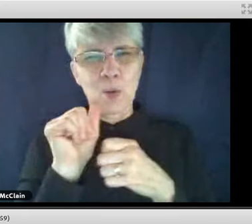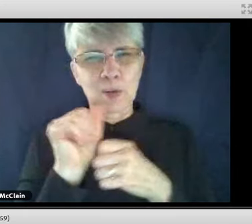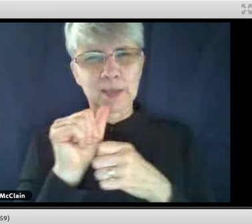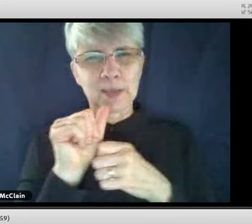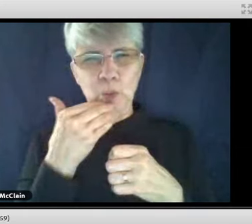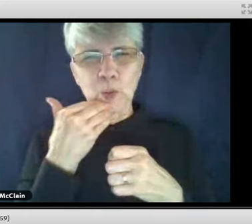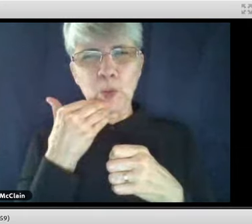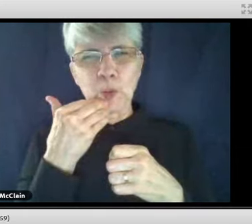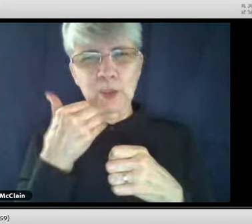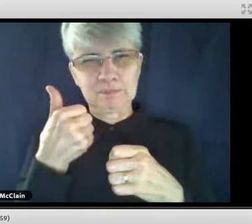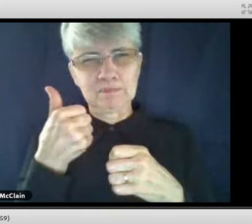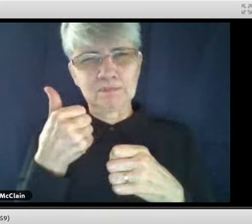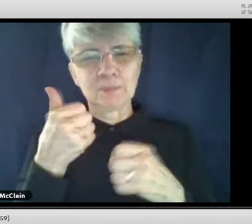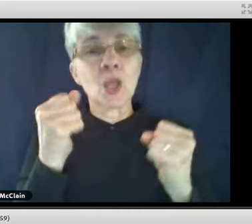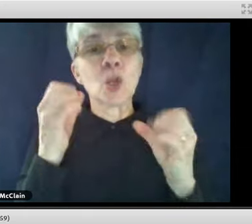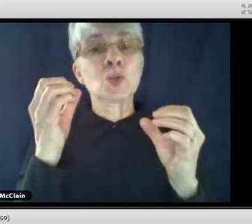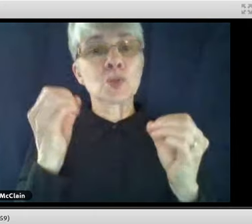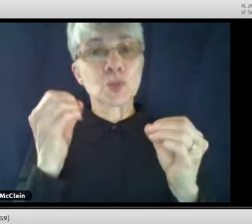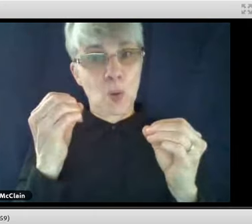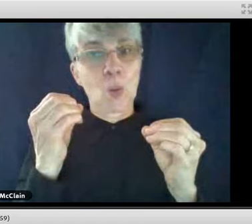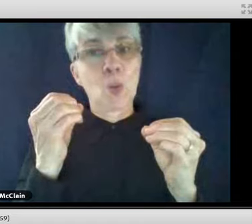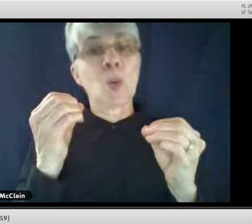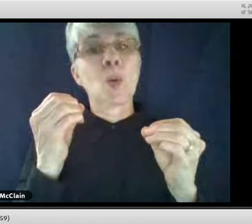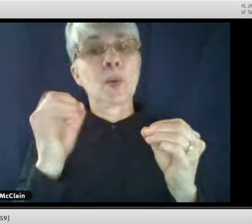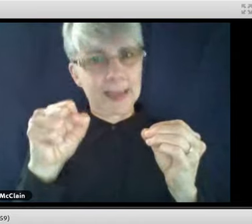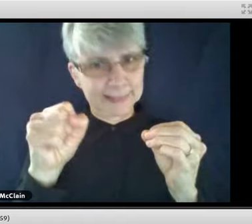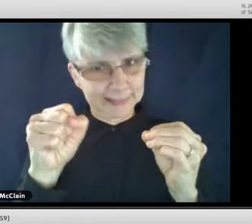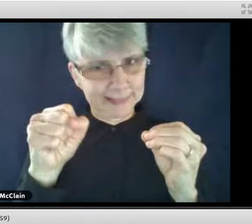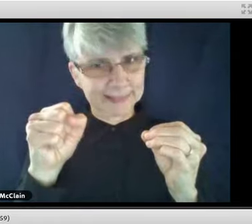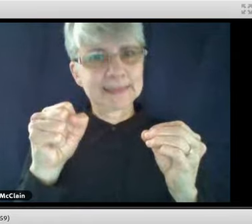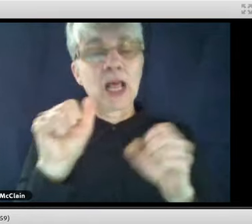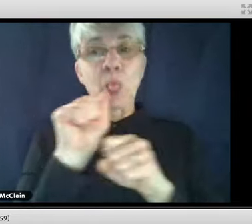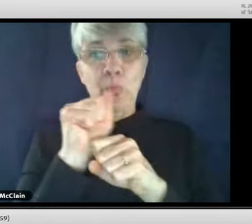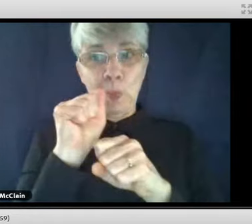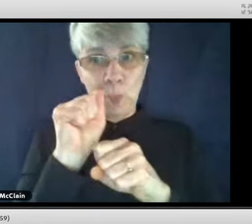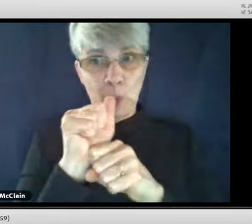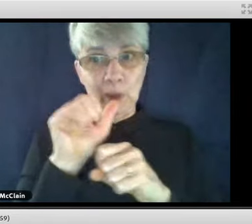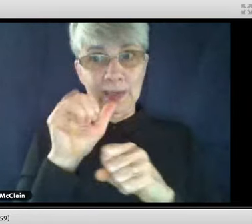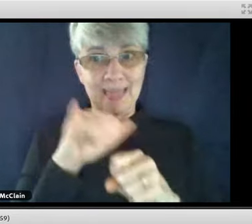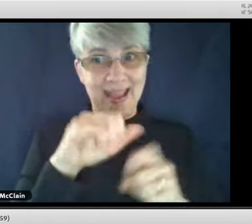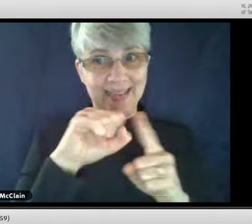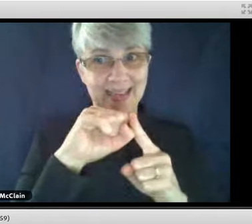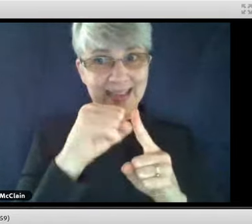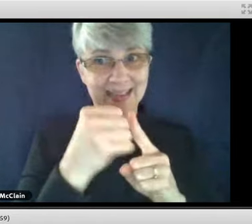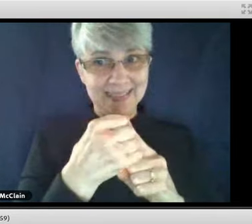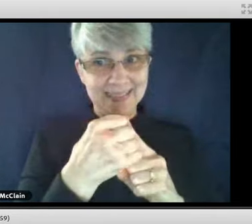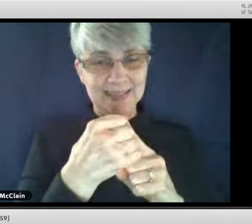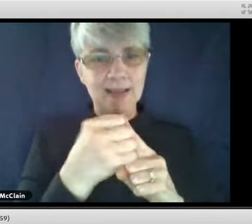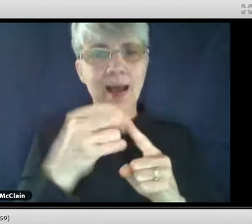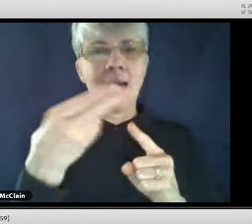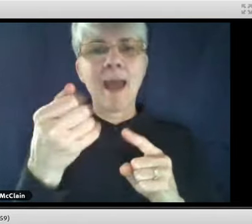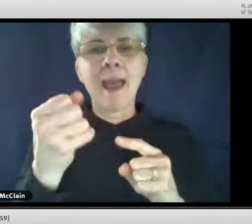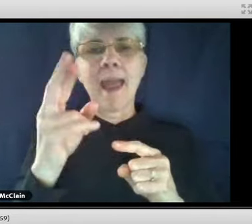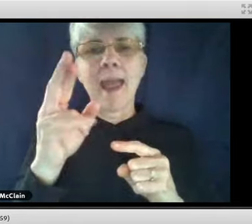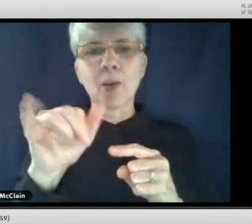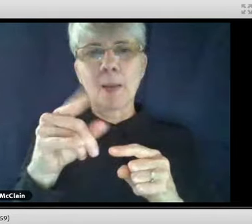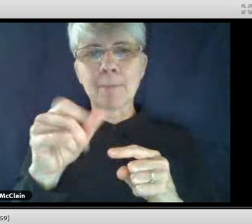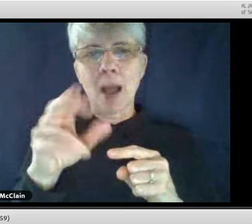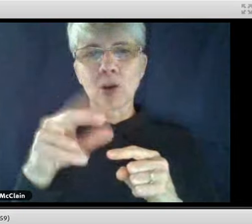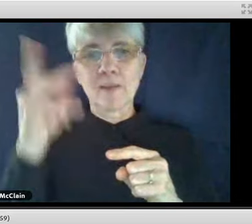good. Right, so yeah, the work in this case is Harry Potter and the